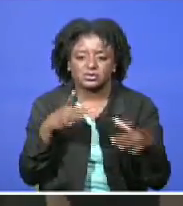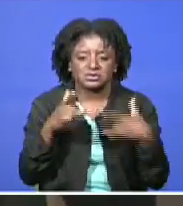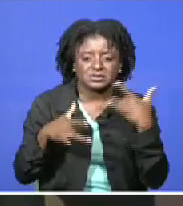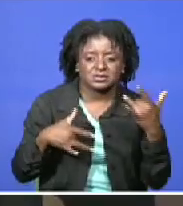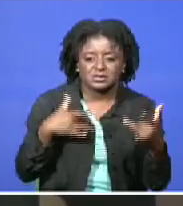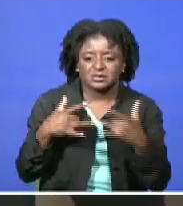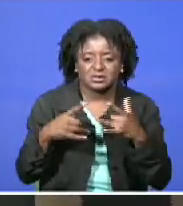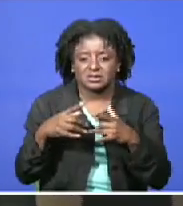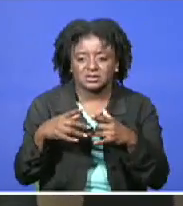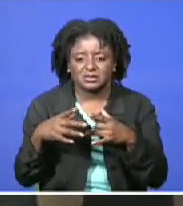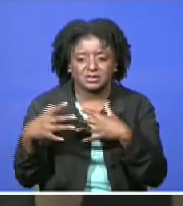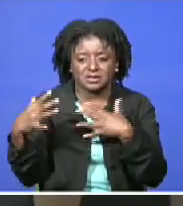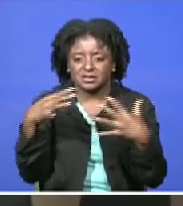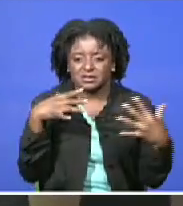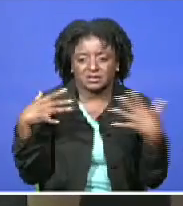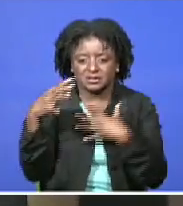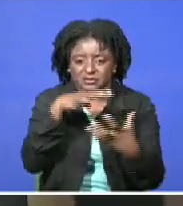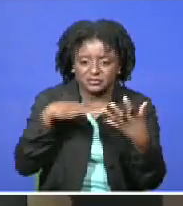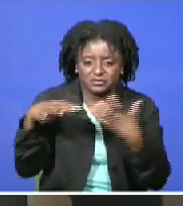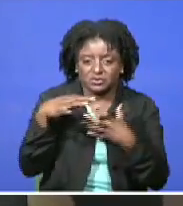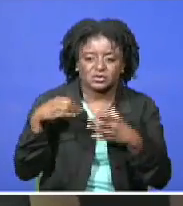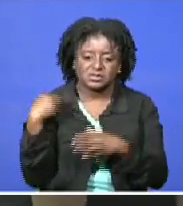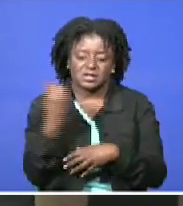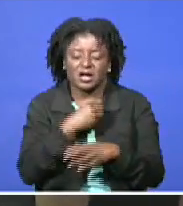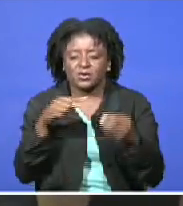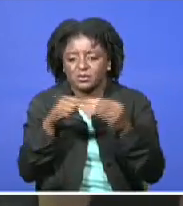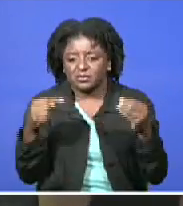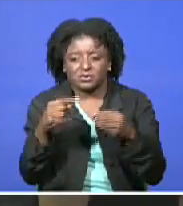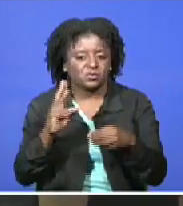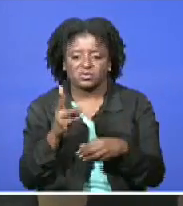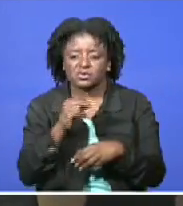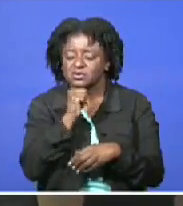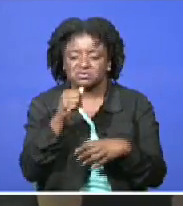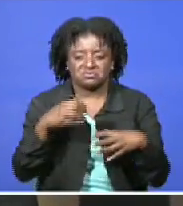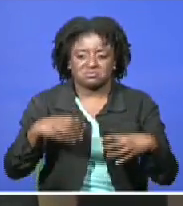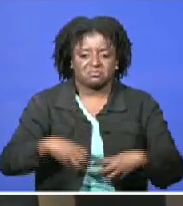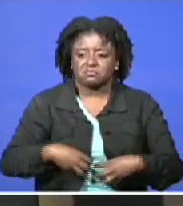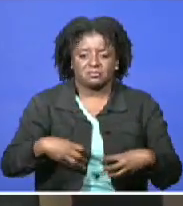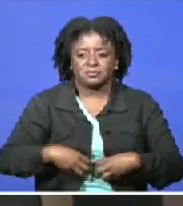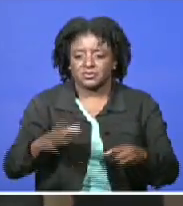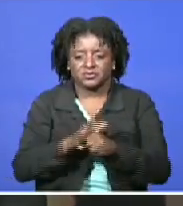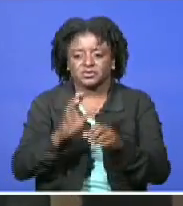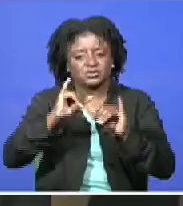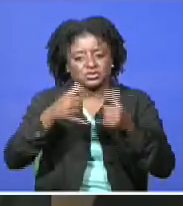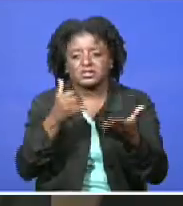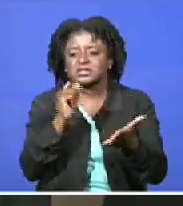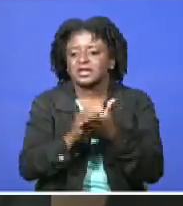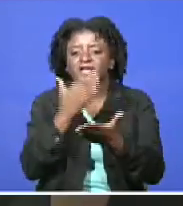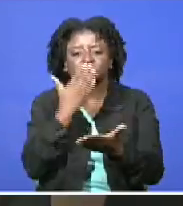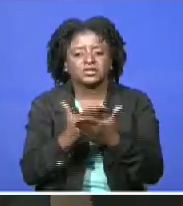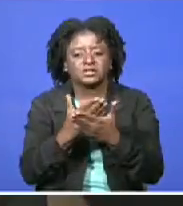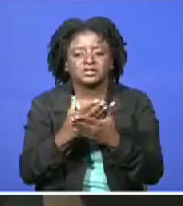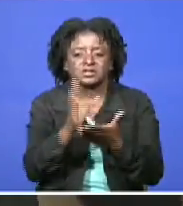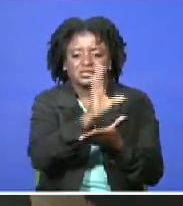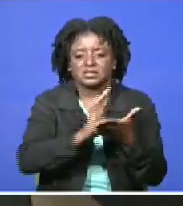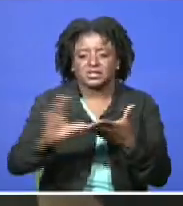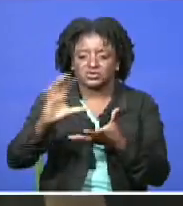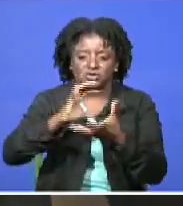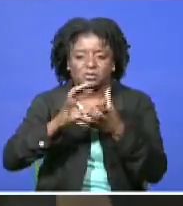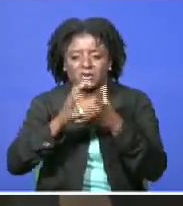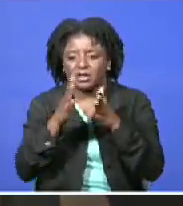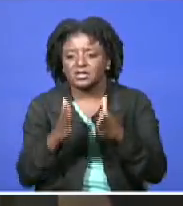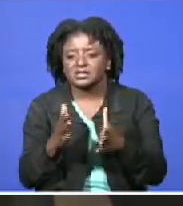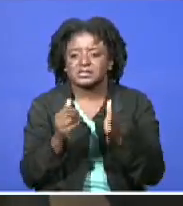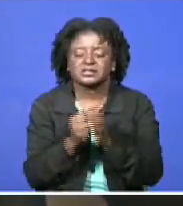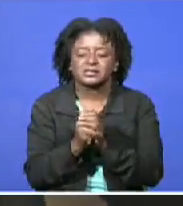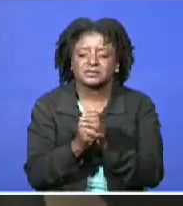our opponents and come up with the victory. We're not arrogant. We are just that good. Central Ballers!